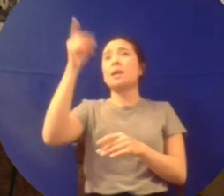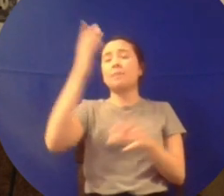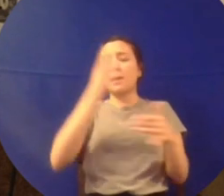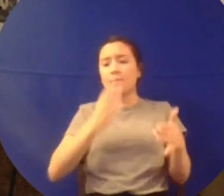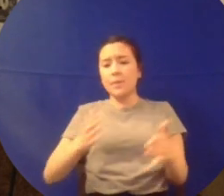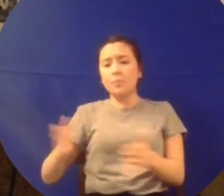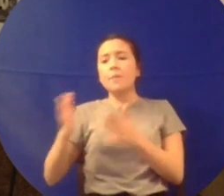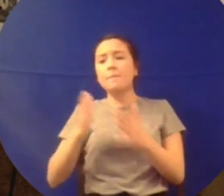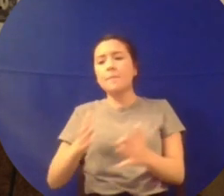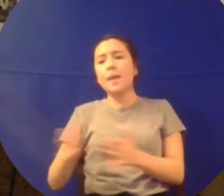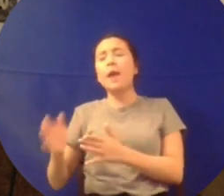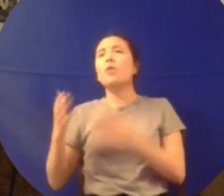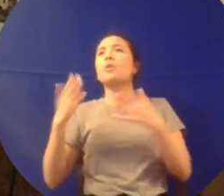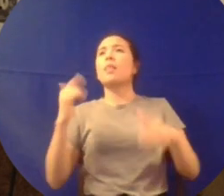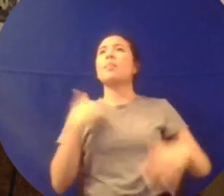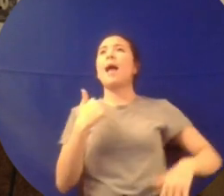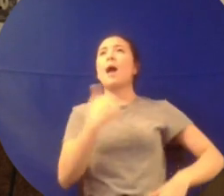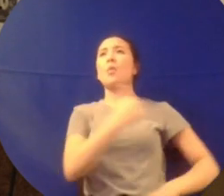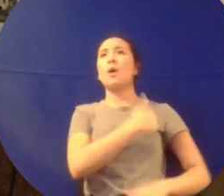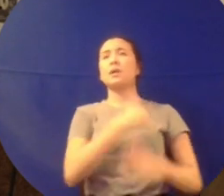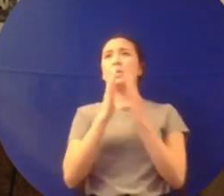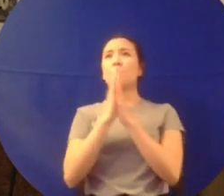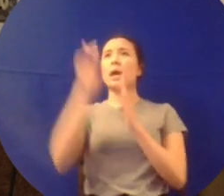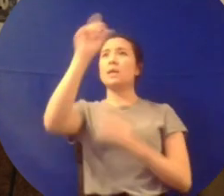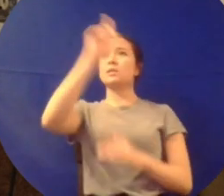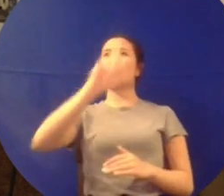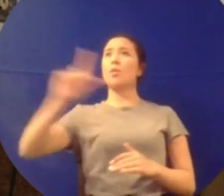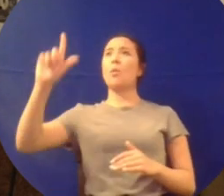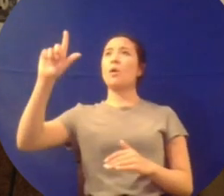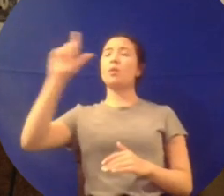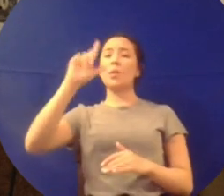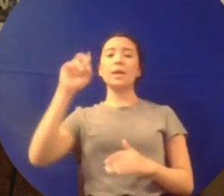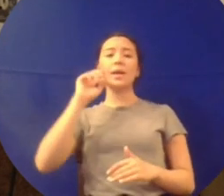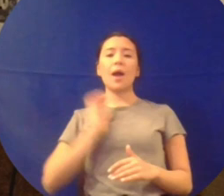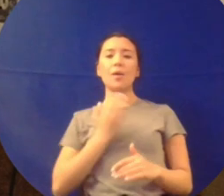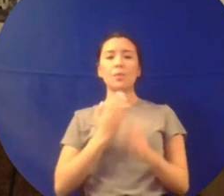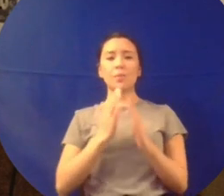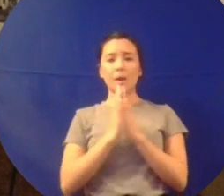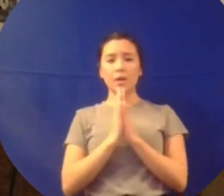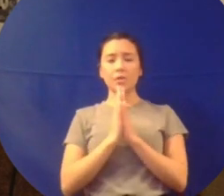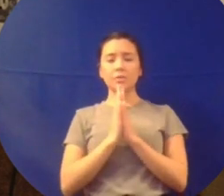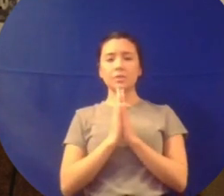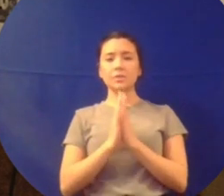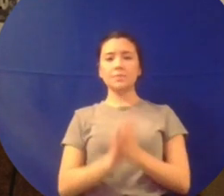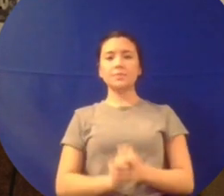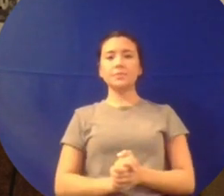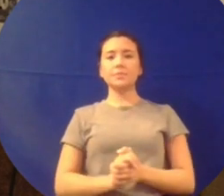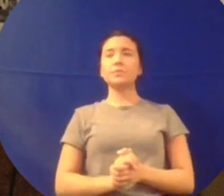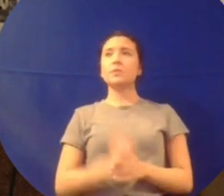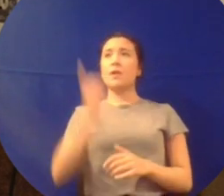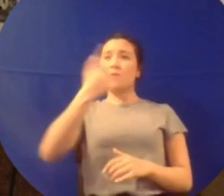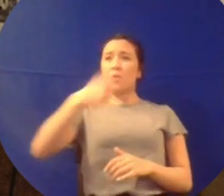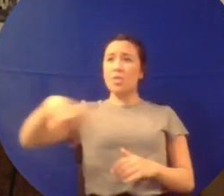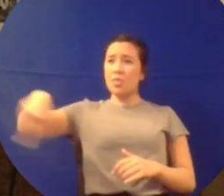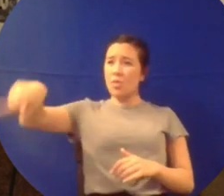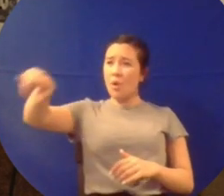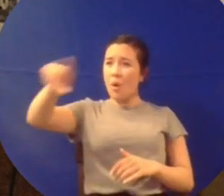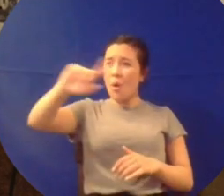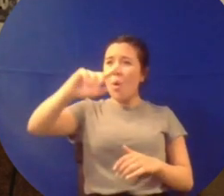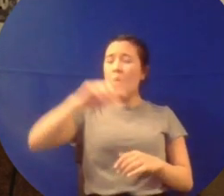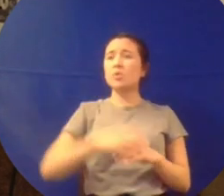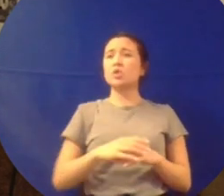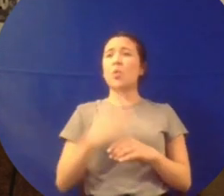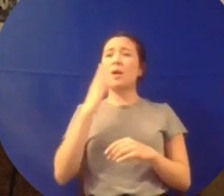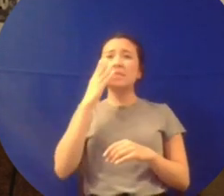the wasteland, let us pray to the Lord. Lord, hear our prayer. For those who are undergoing a